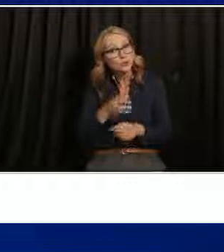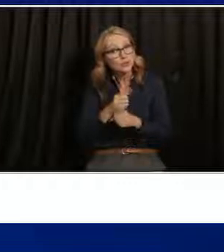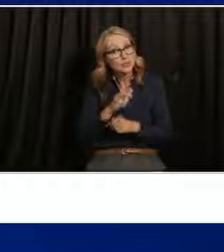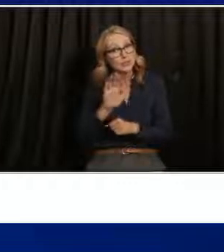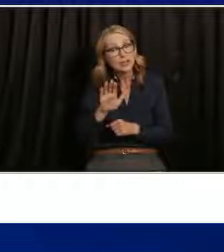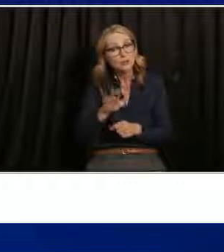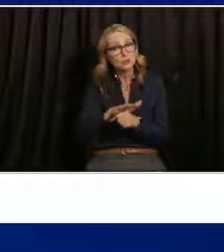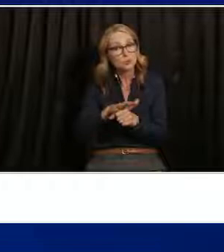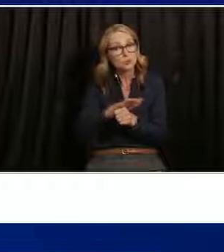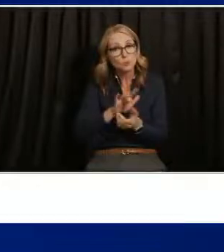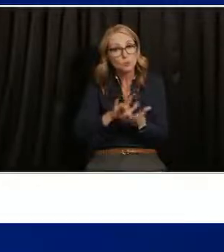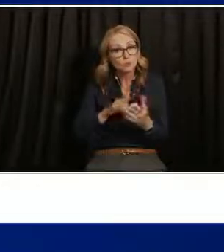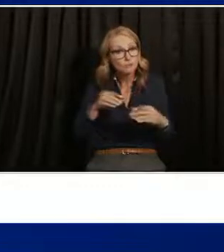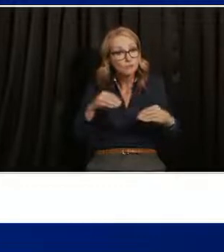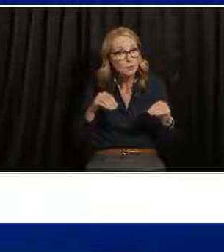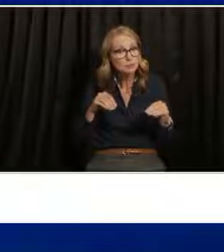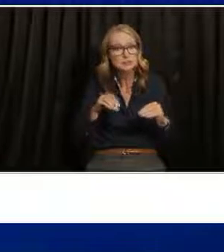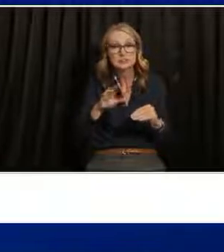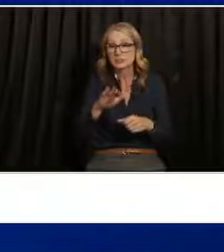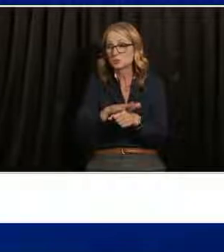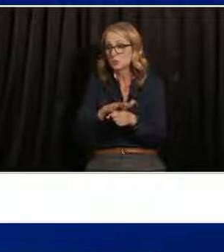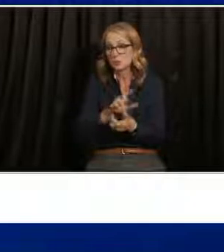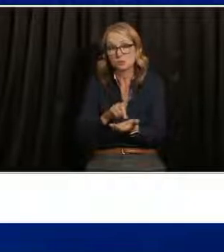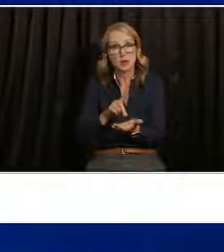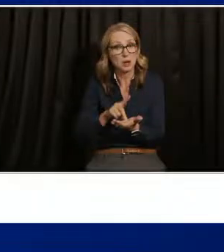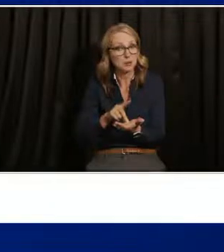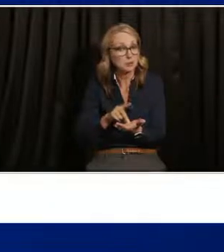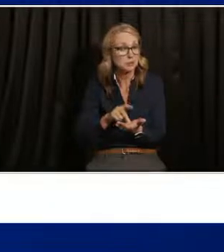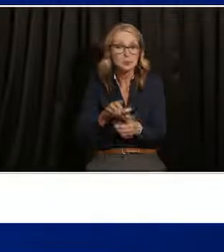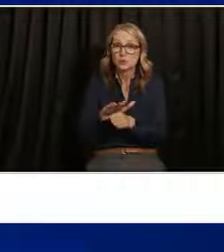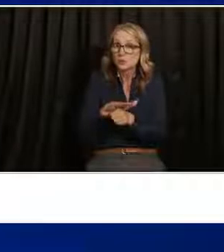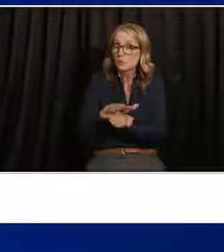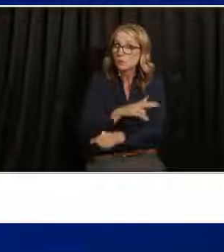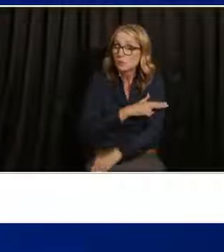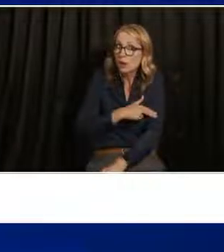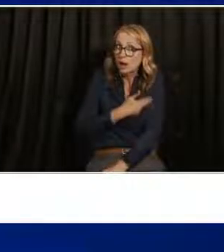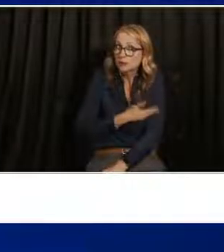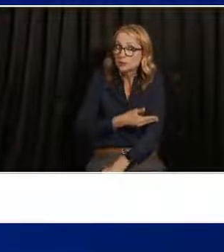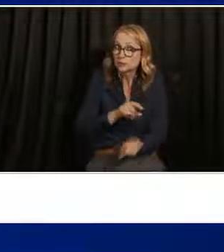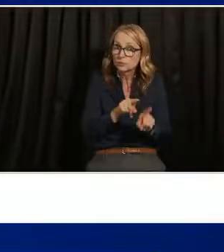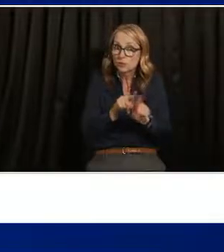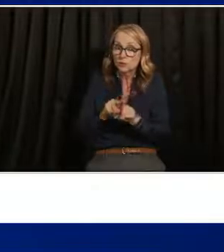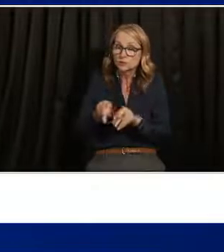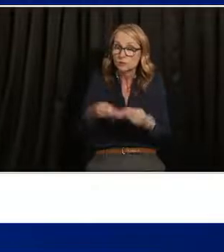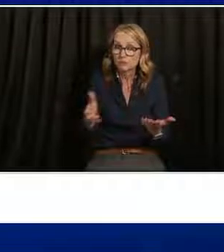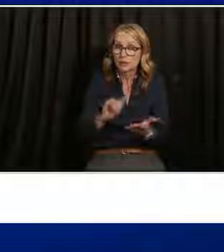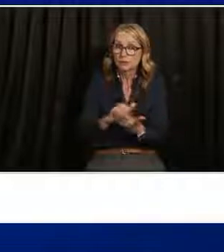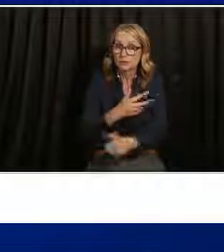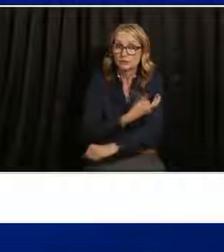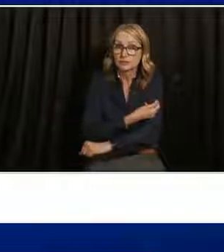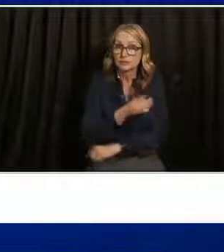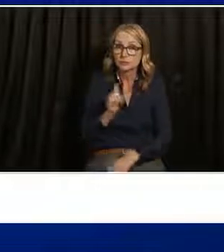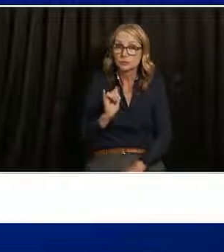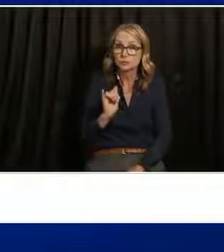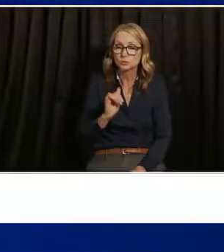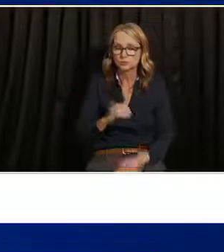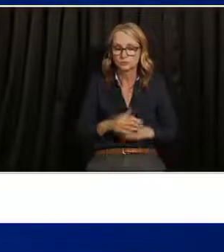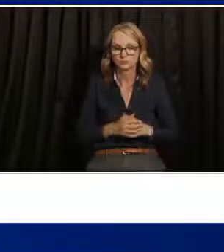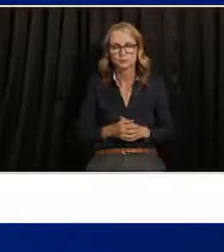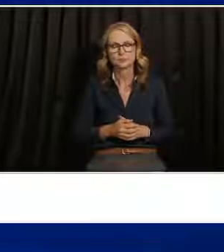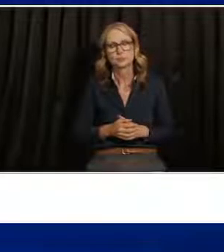clinic, and your local hospital. I heard from a friend of mine